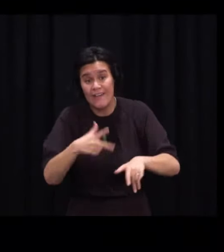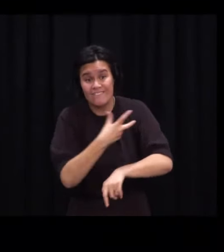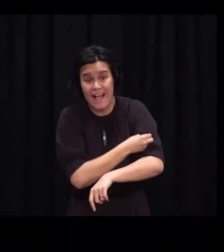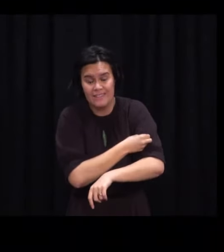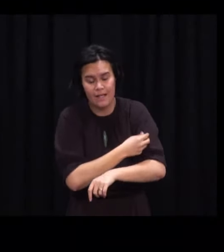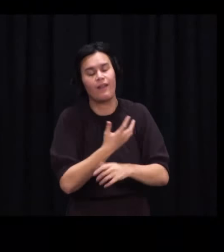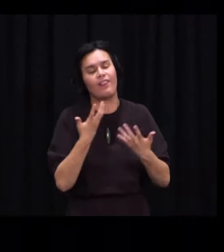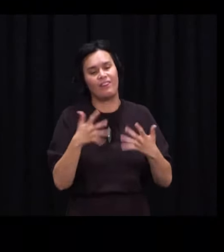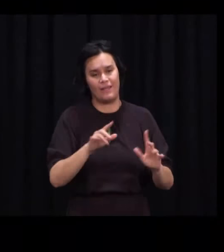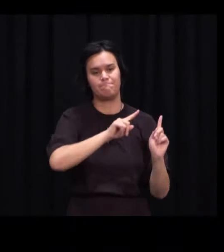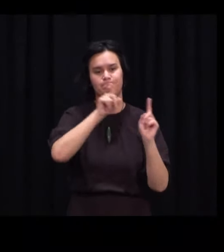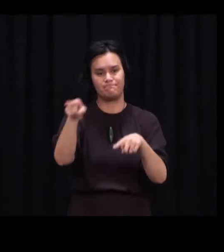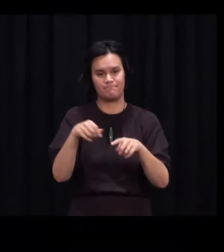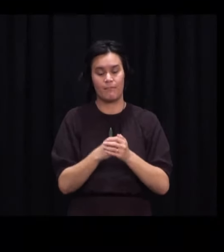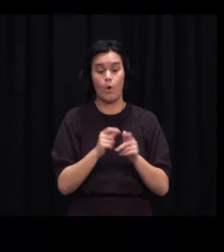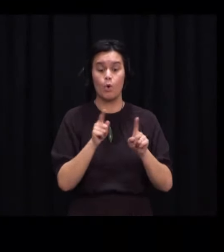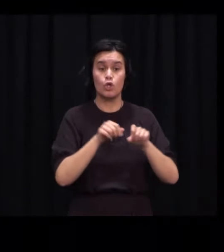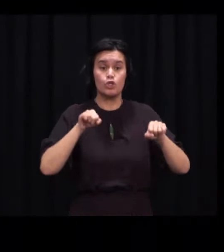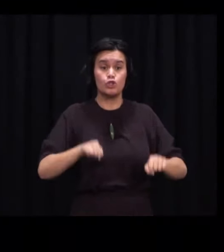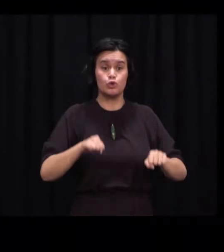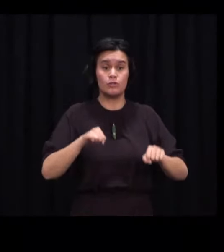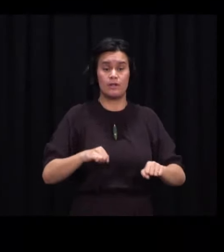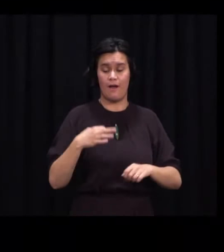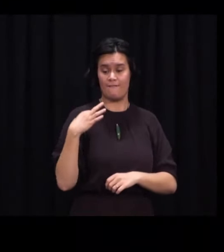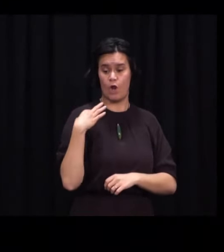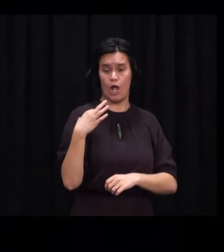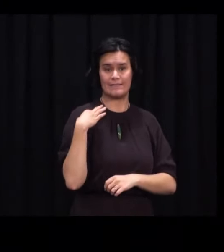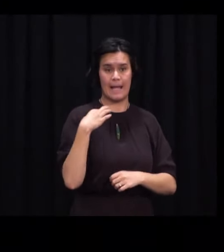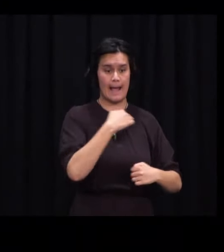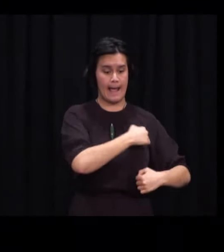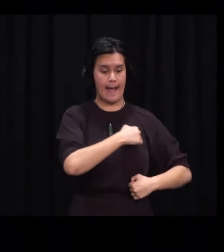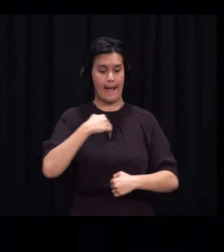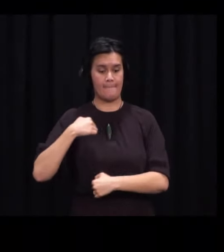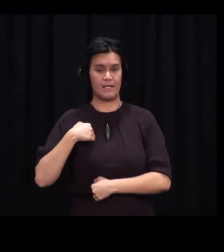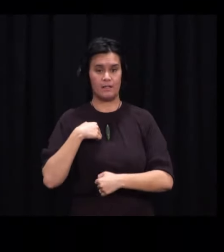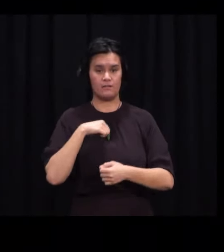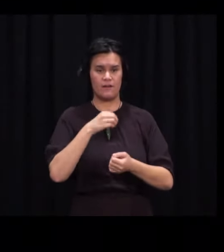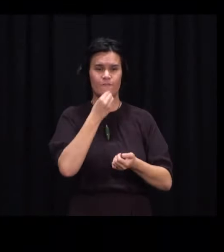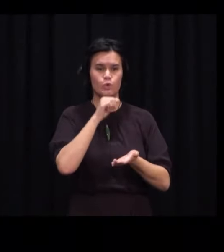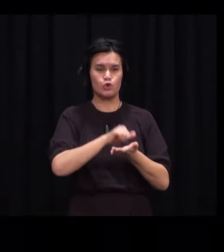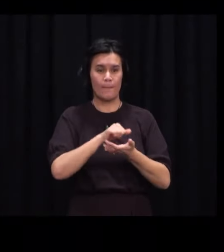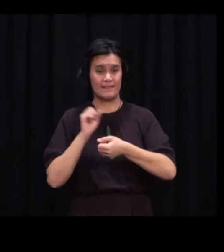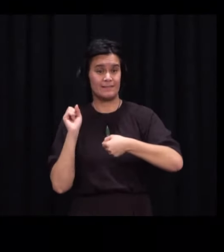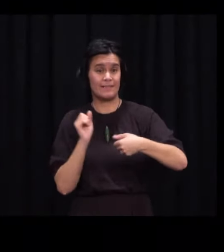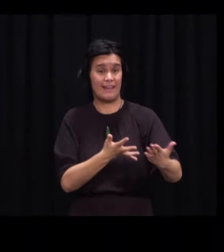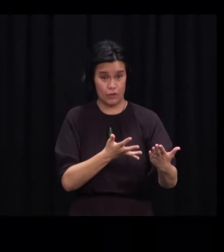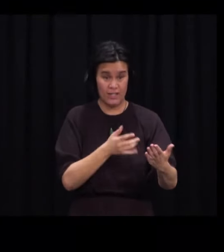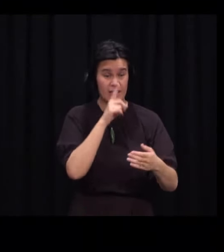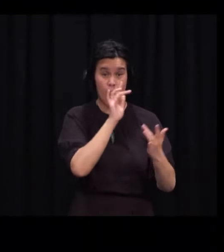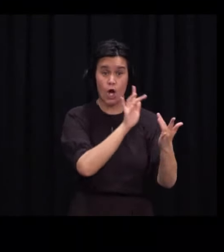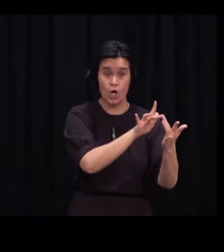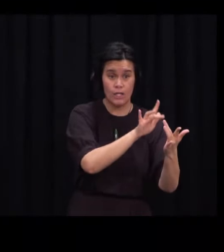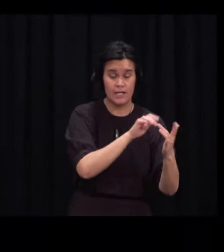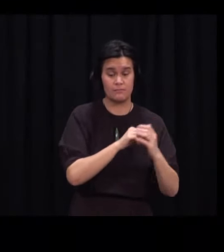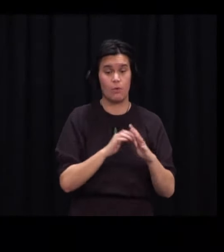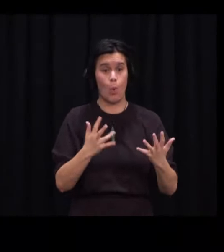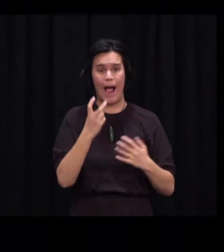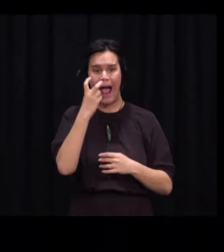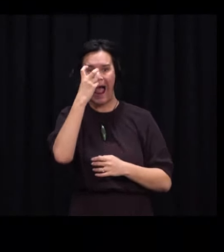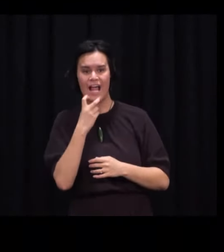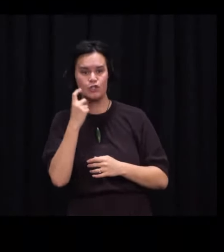medication deliveries, and the Student Volunteer Army grocery delivery service can help you access food. Aged Concern can be contacted for general advice and